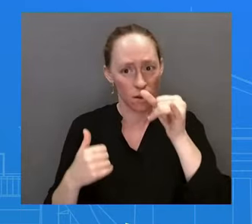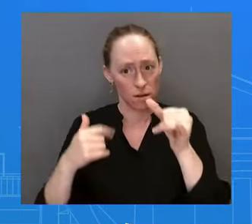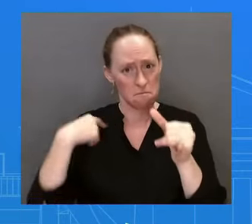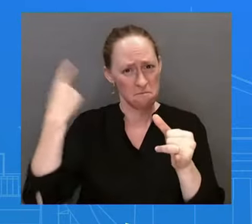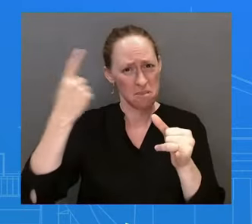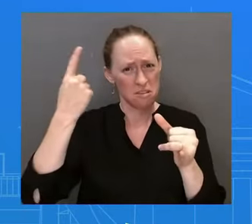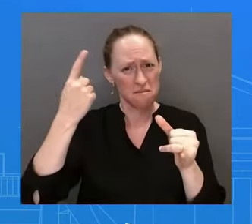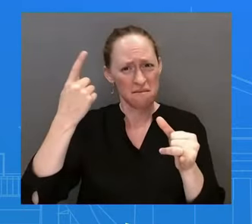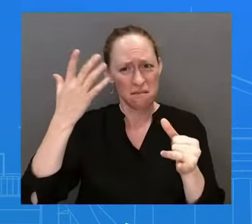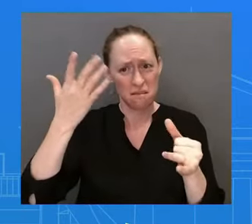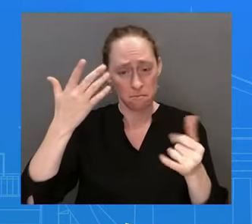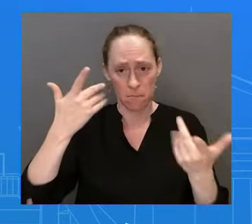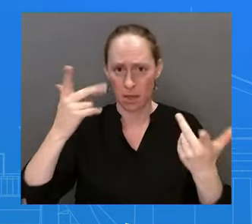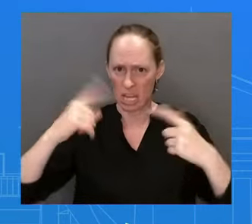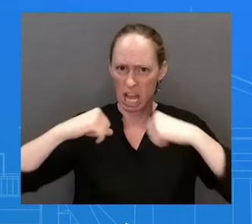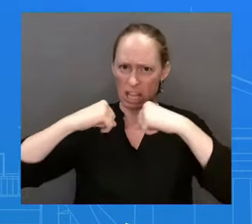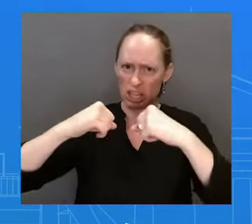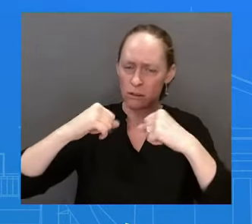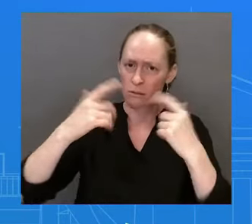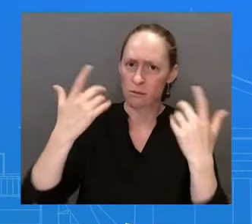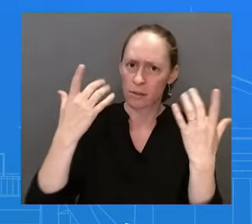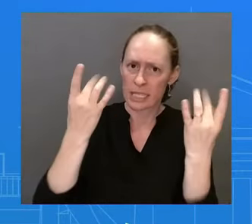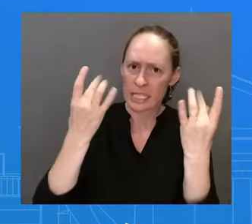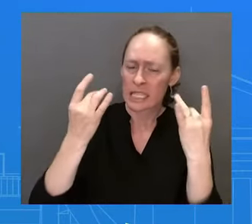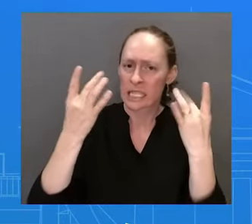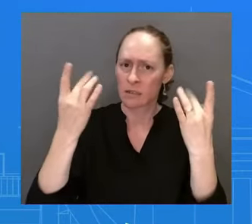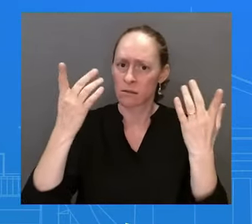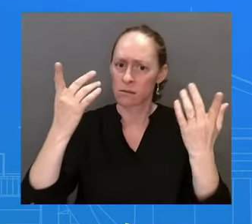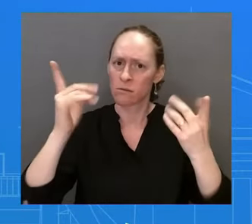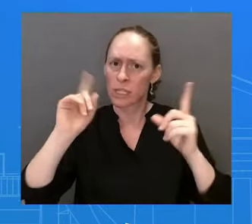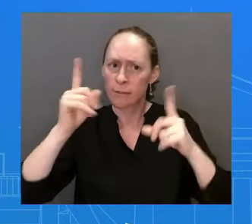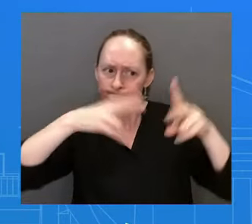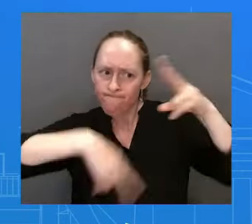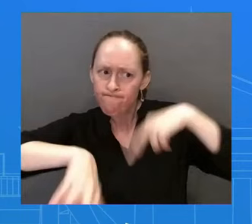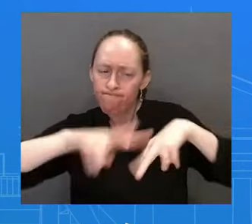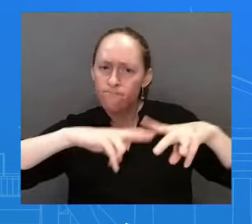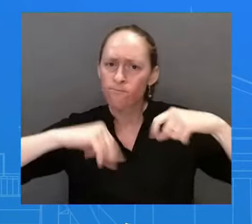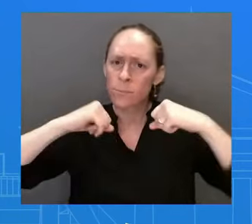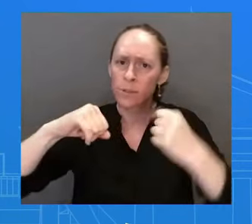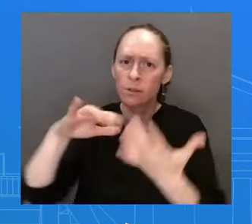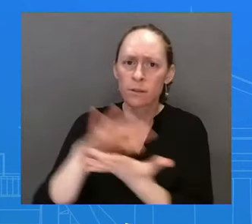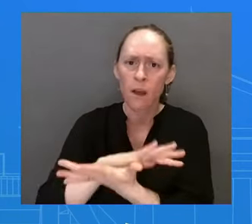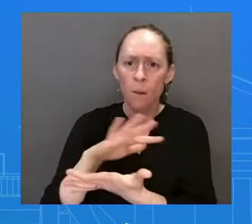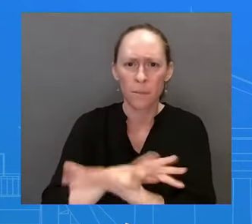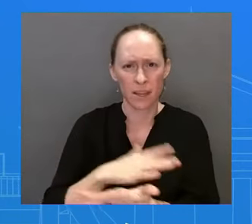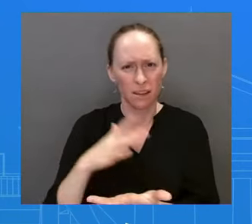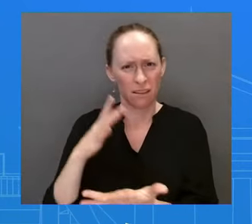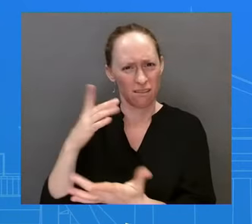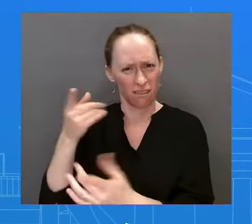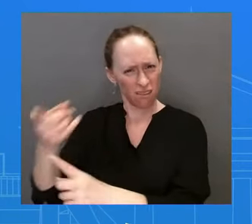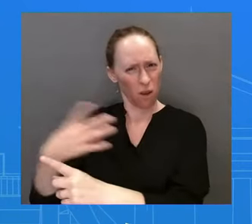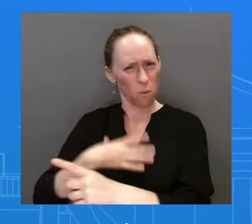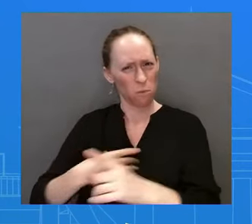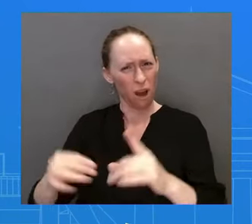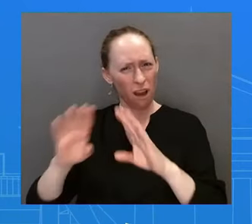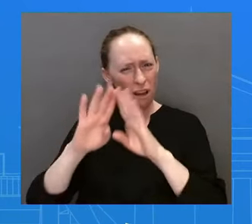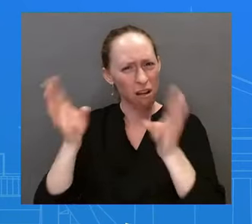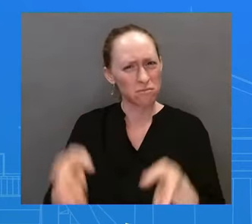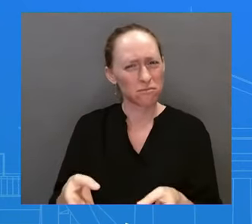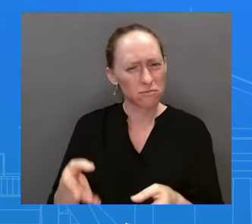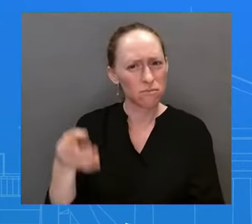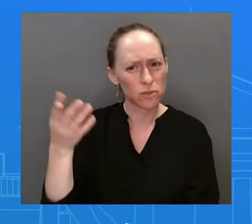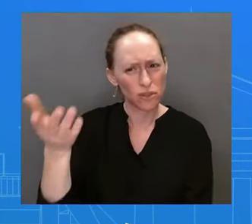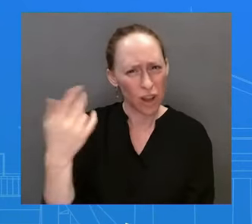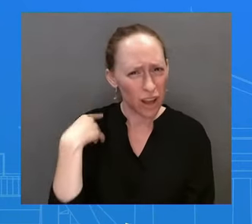security issues outside of the court, you know, the kinds of event-related things. Is the White House monitoring that in terms of